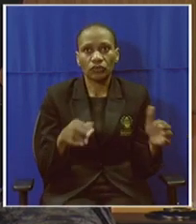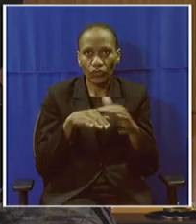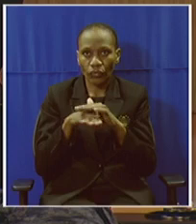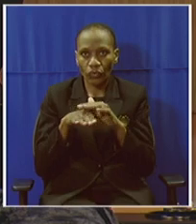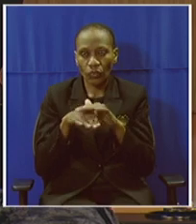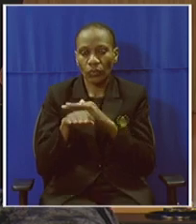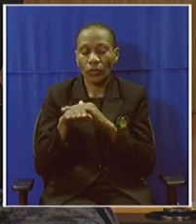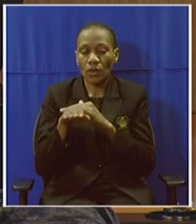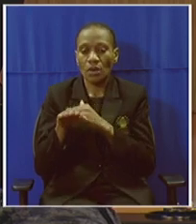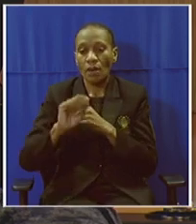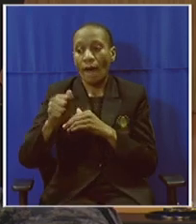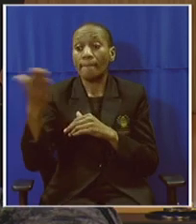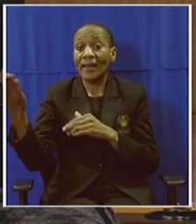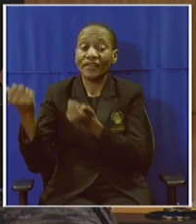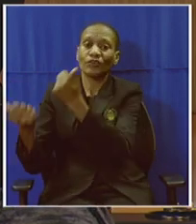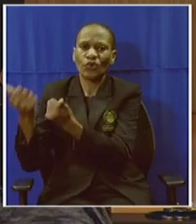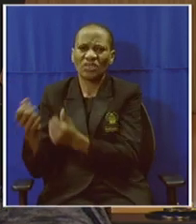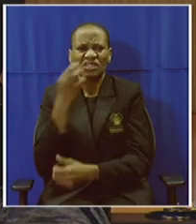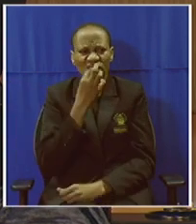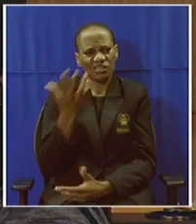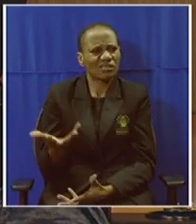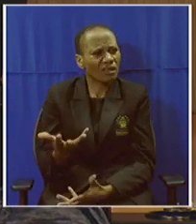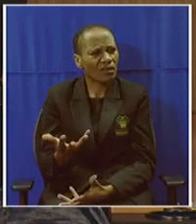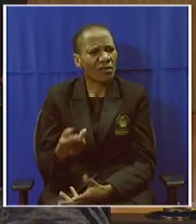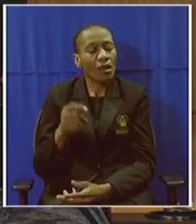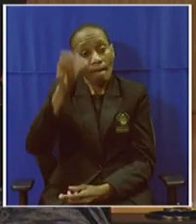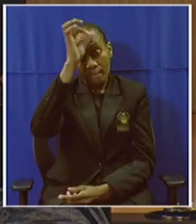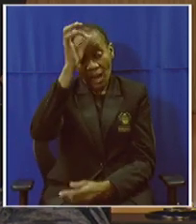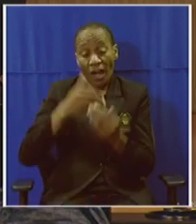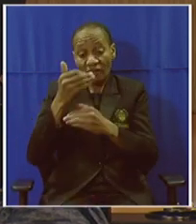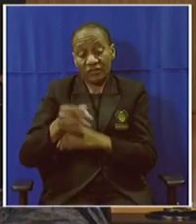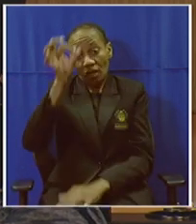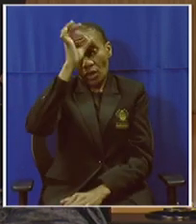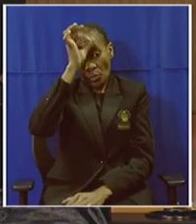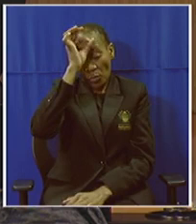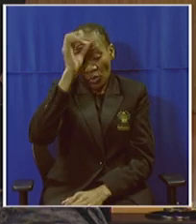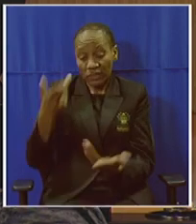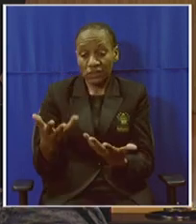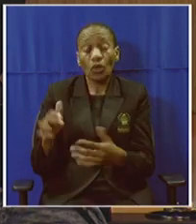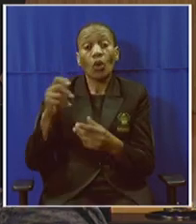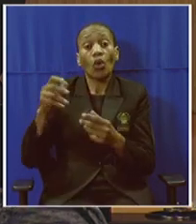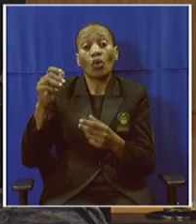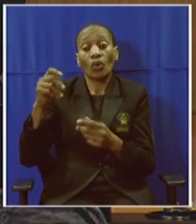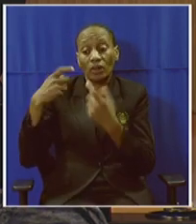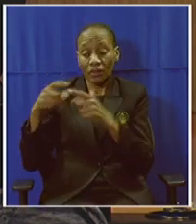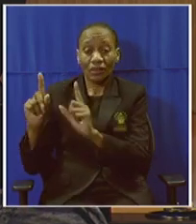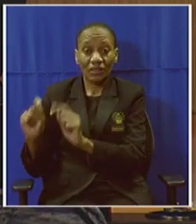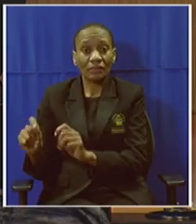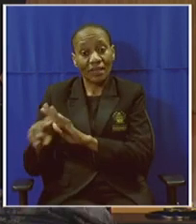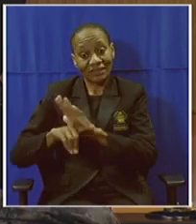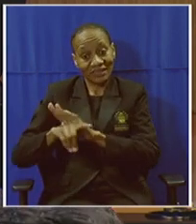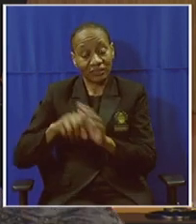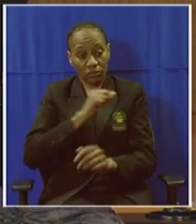of court application against the city after law enforcement and Cape Town Central City Improvement District